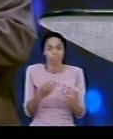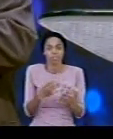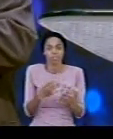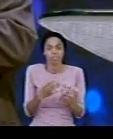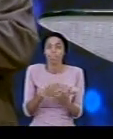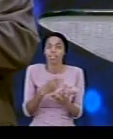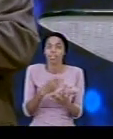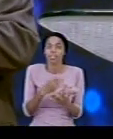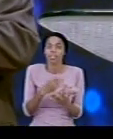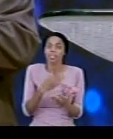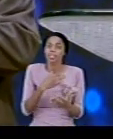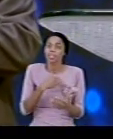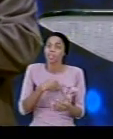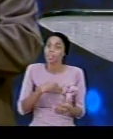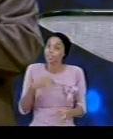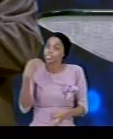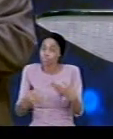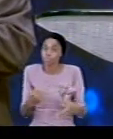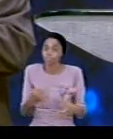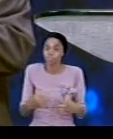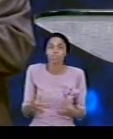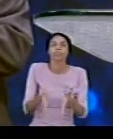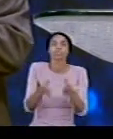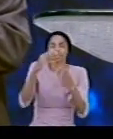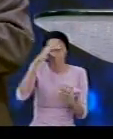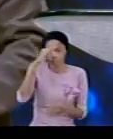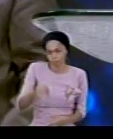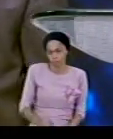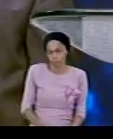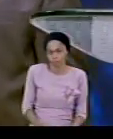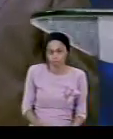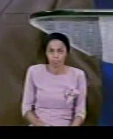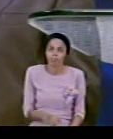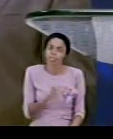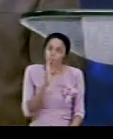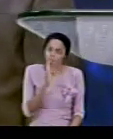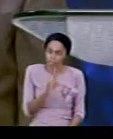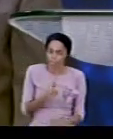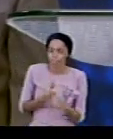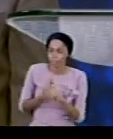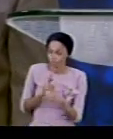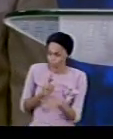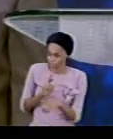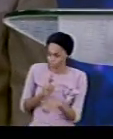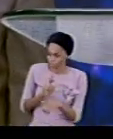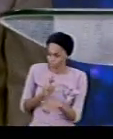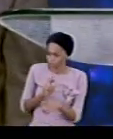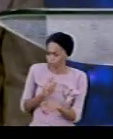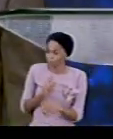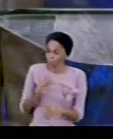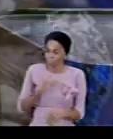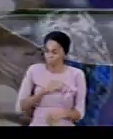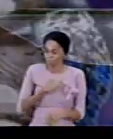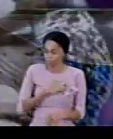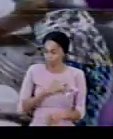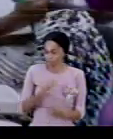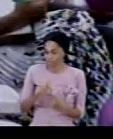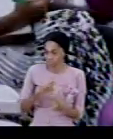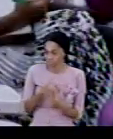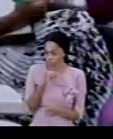judge asks him, are you guilty or you are not